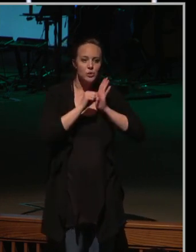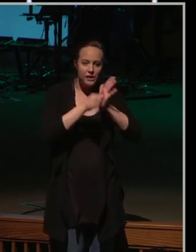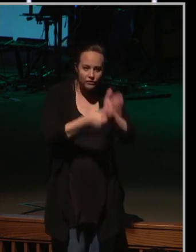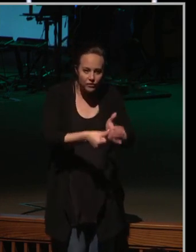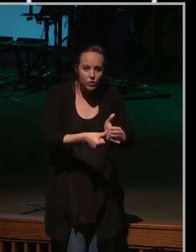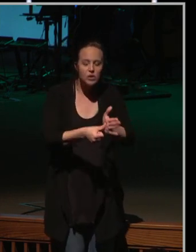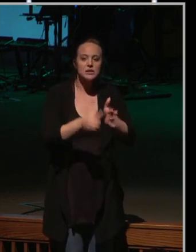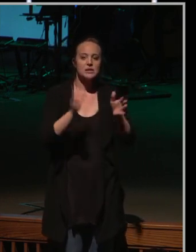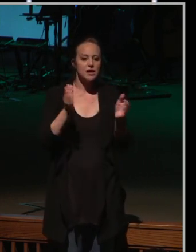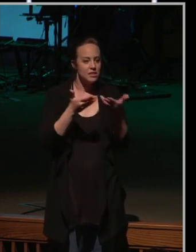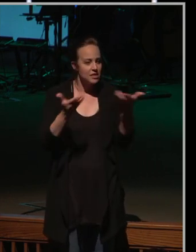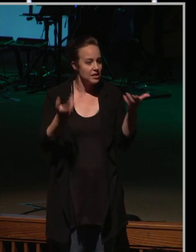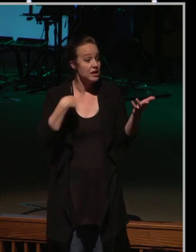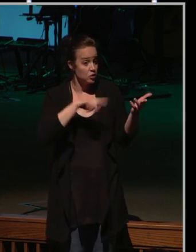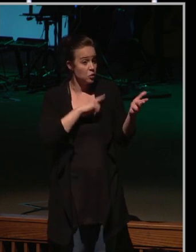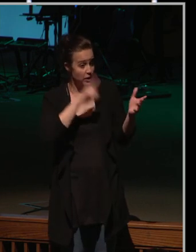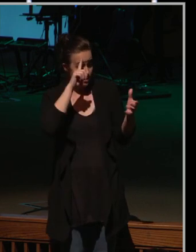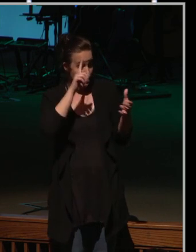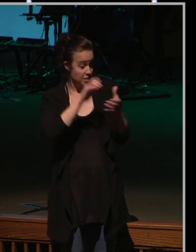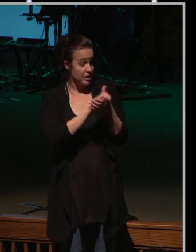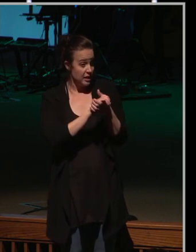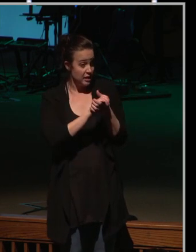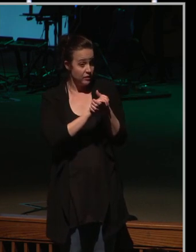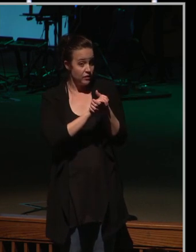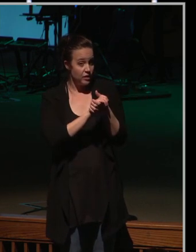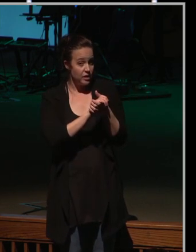read biographies of Christians.